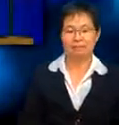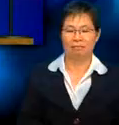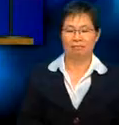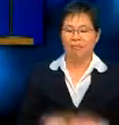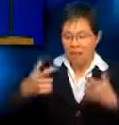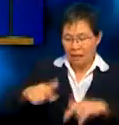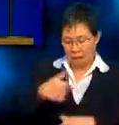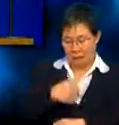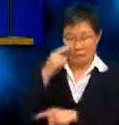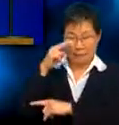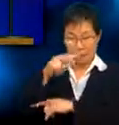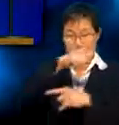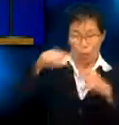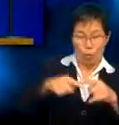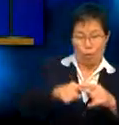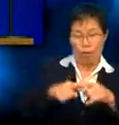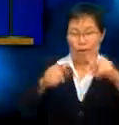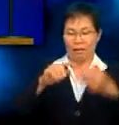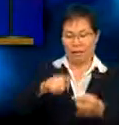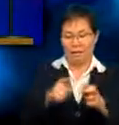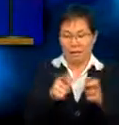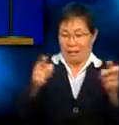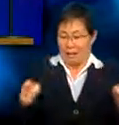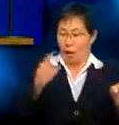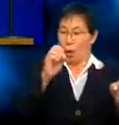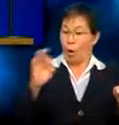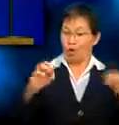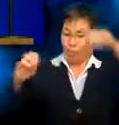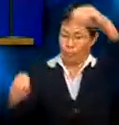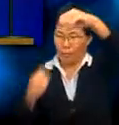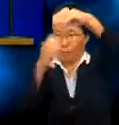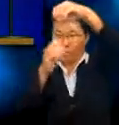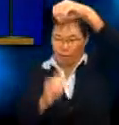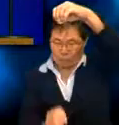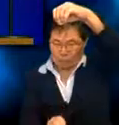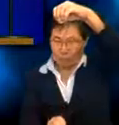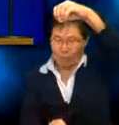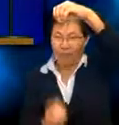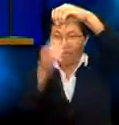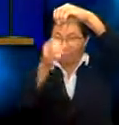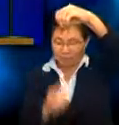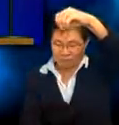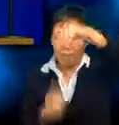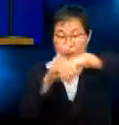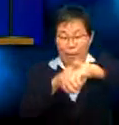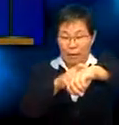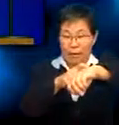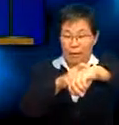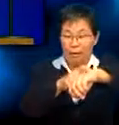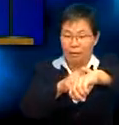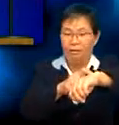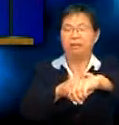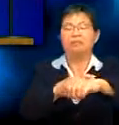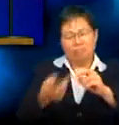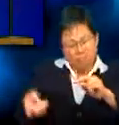Let me see. When the length of the pendulum is increased, the period of an oscillation also